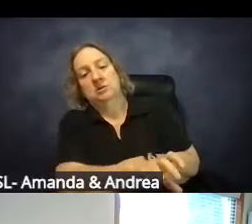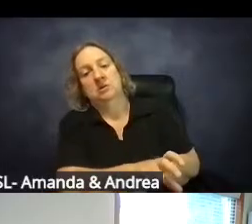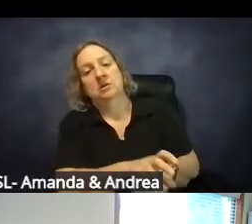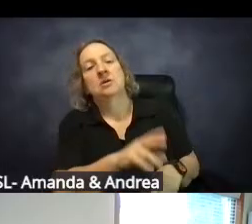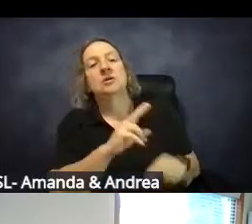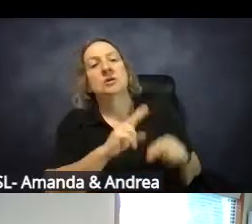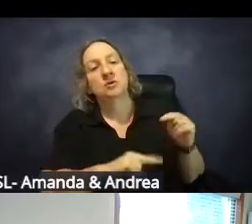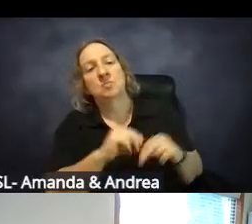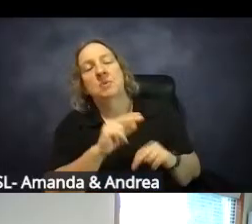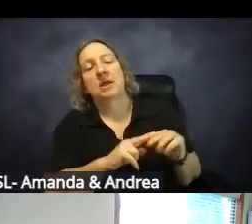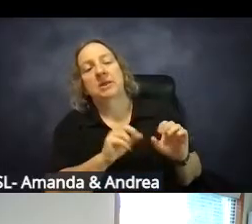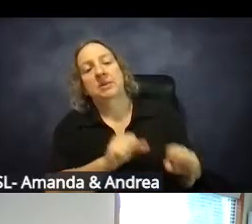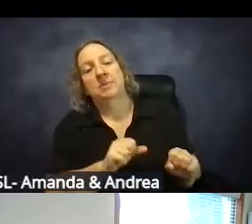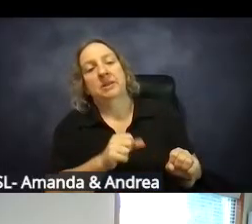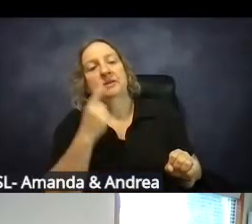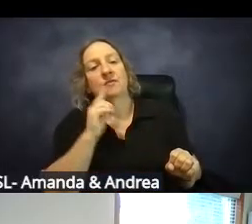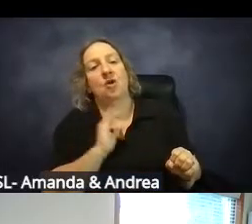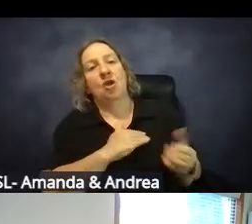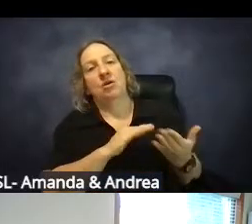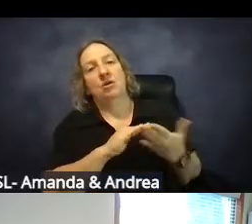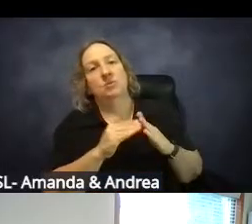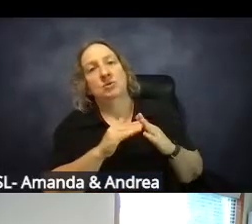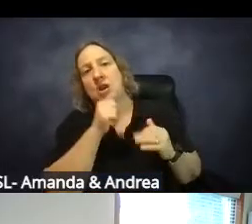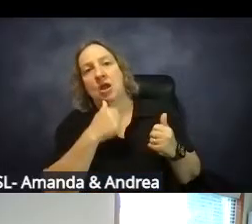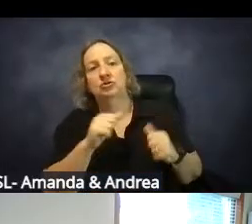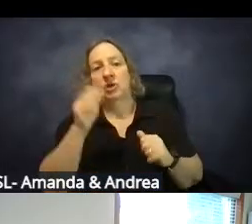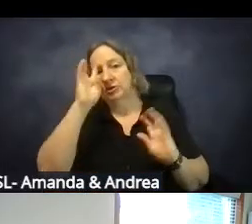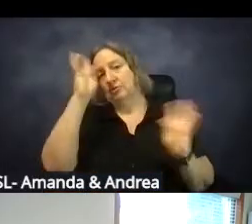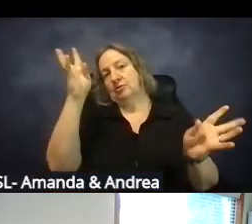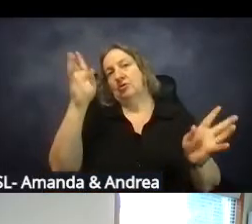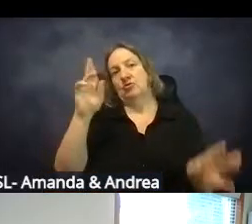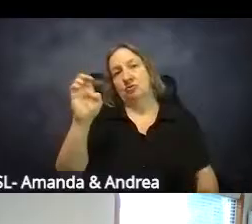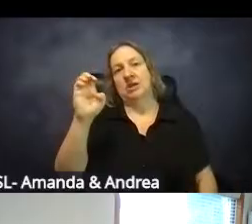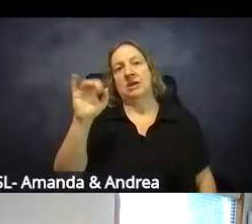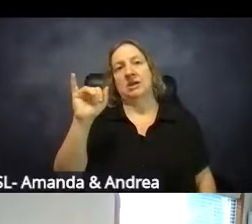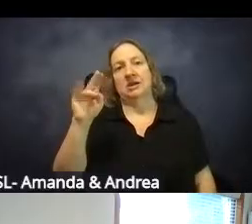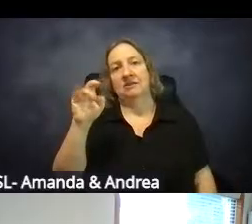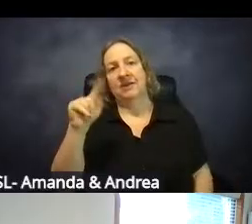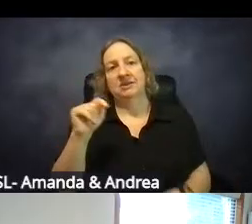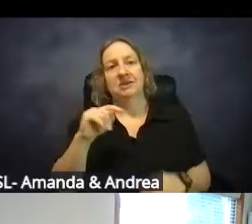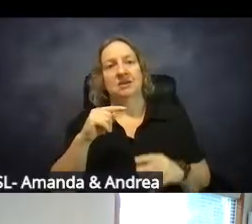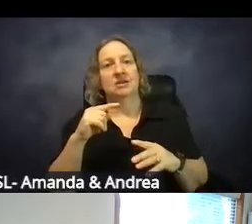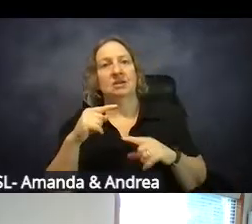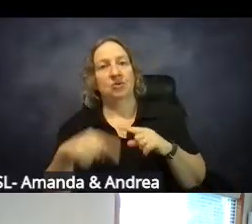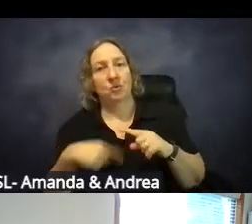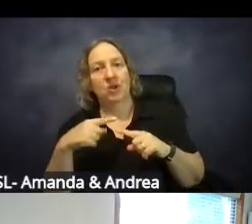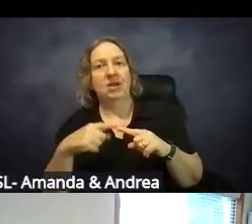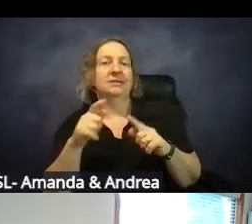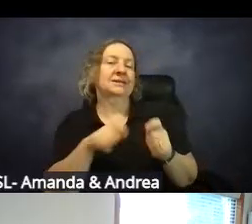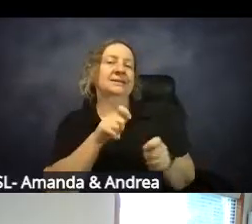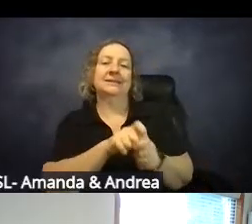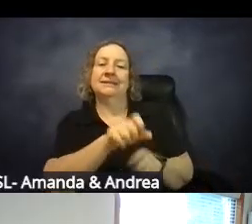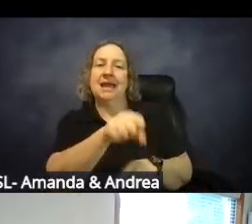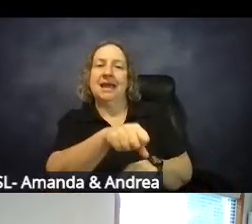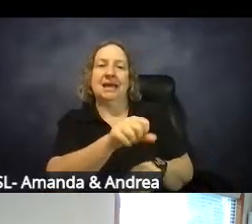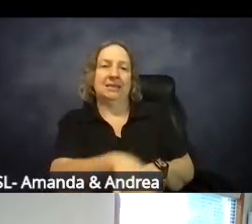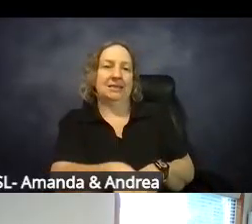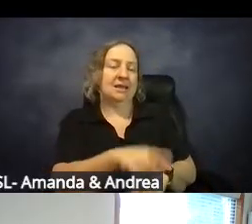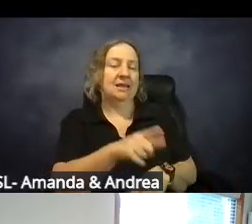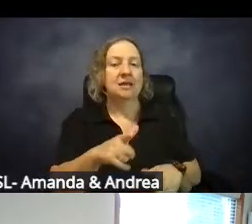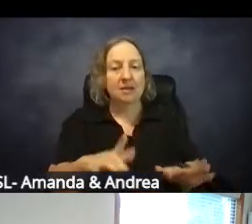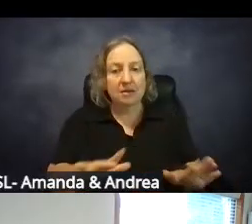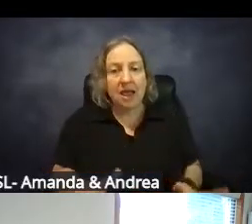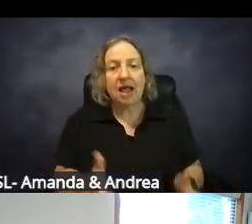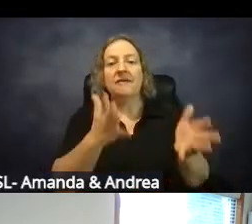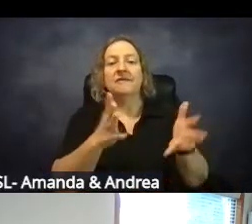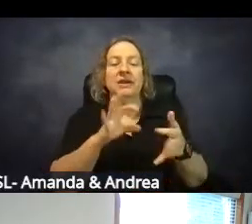building the capacity in our community, not trying to reinvent the wheel. So exactly. This is about elevating and